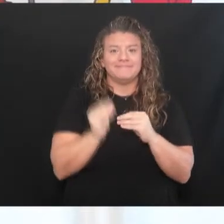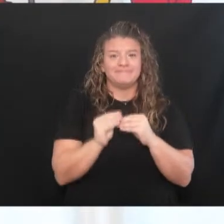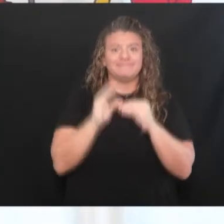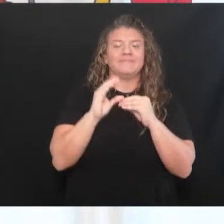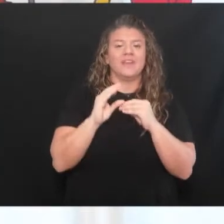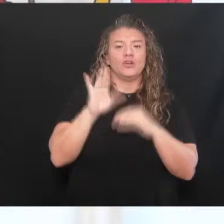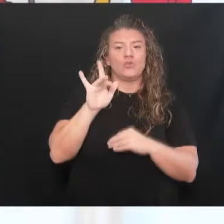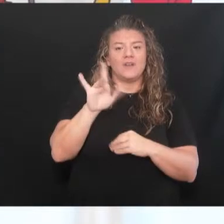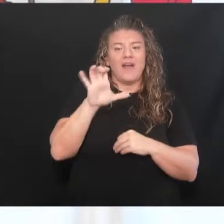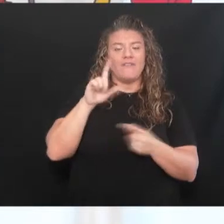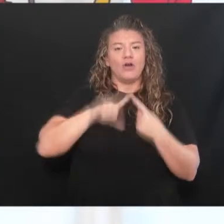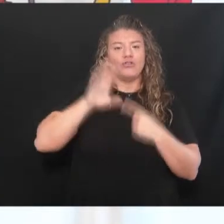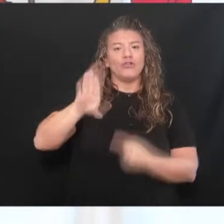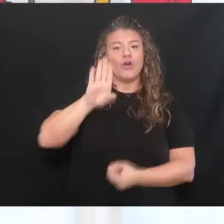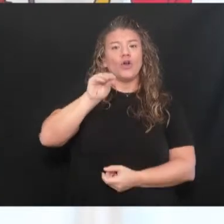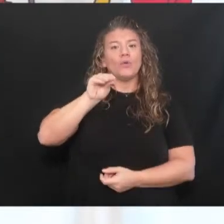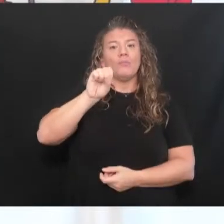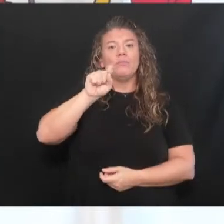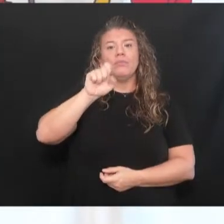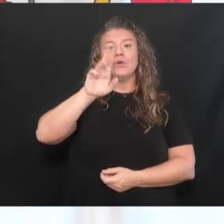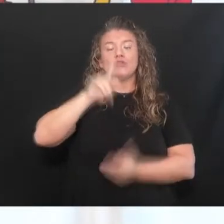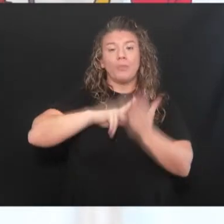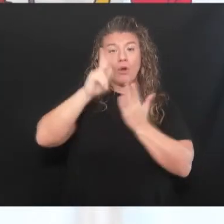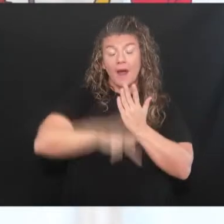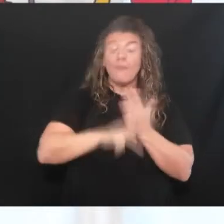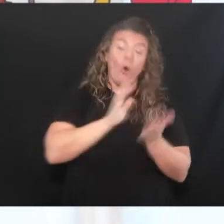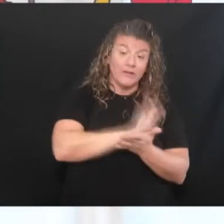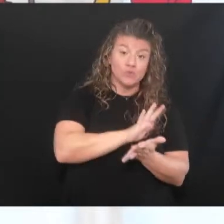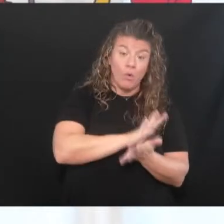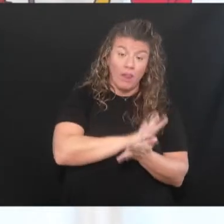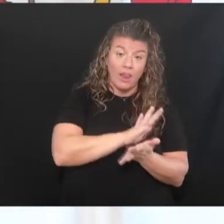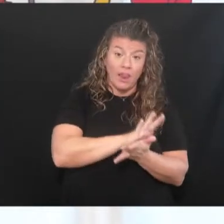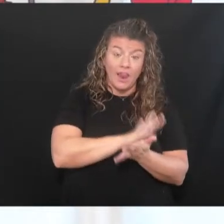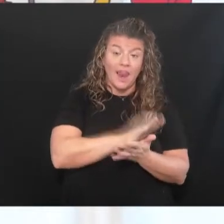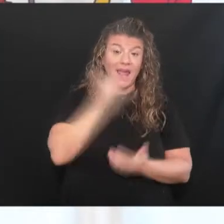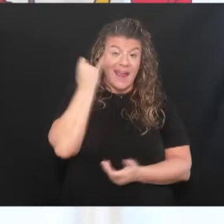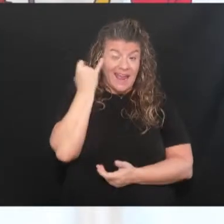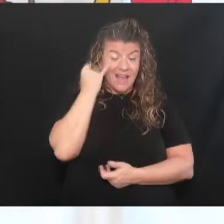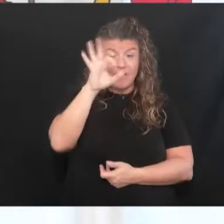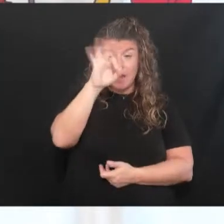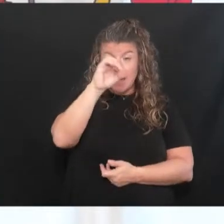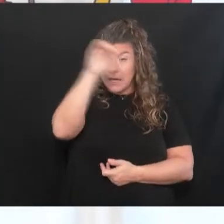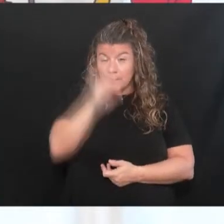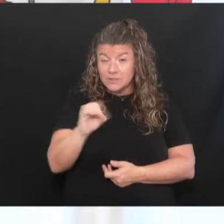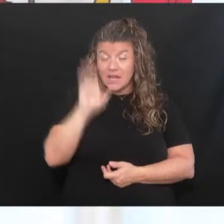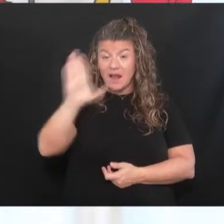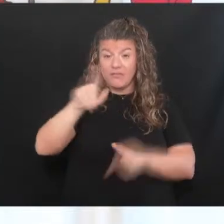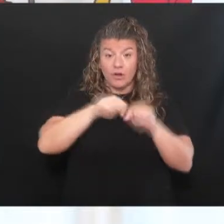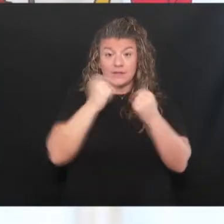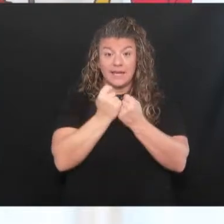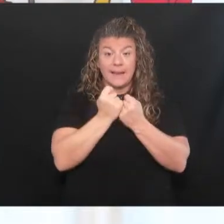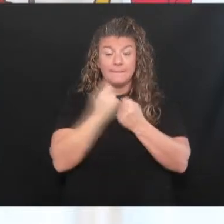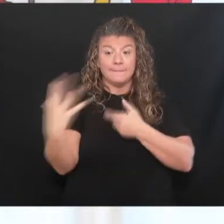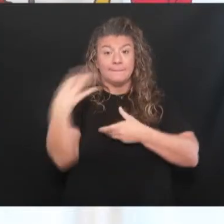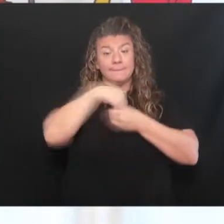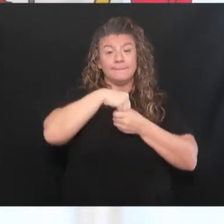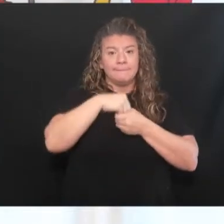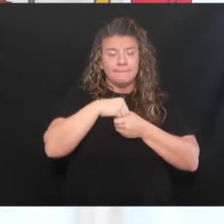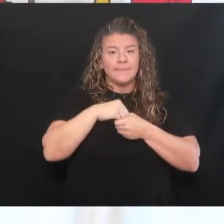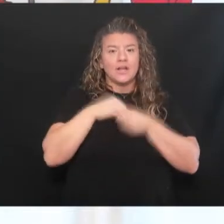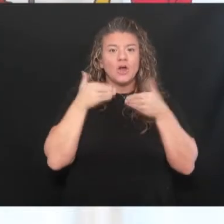$2,500 to their booster programs or the school if 90% of their team participants get vaccinated.